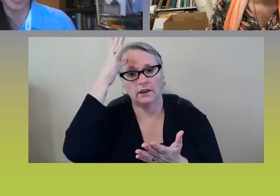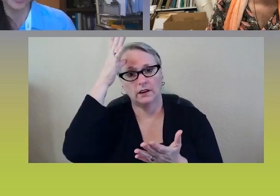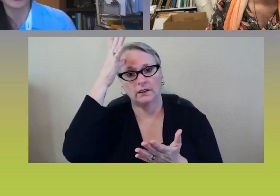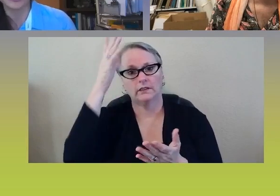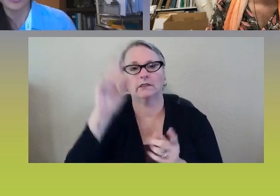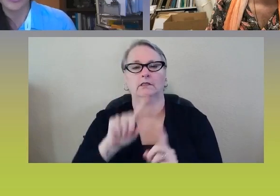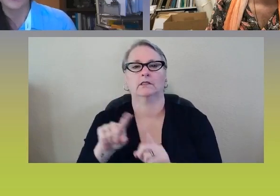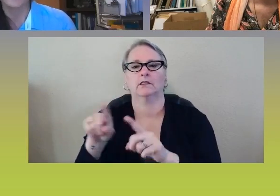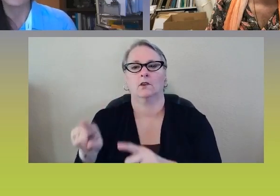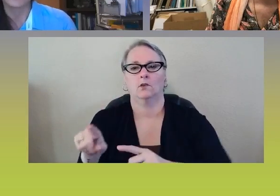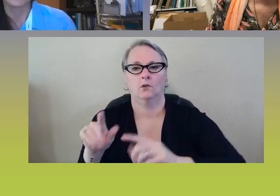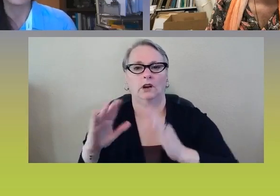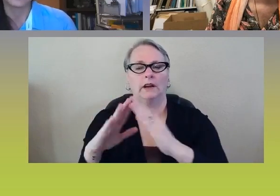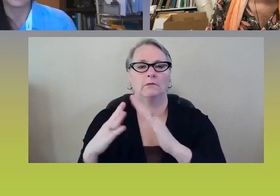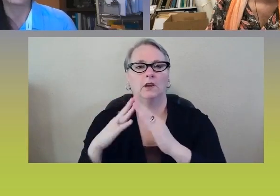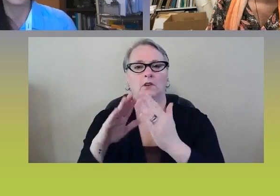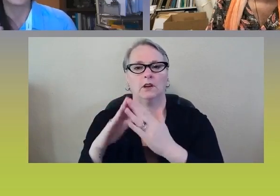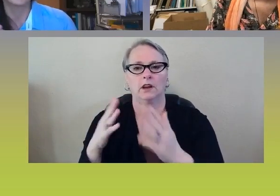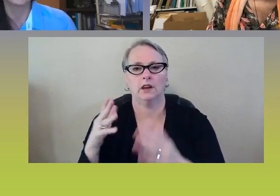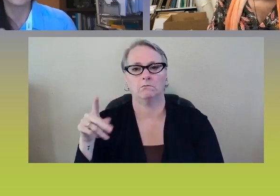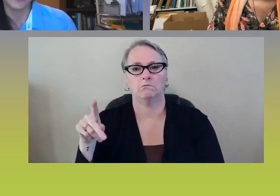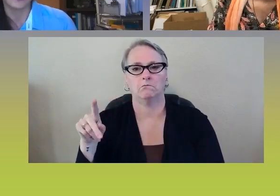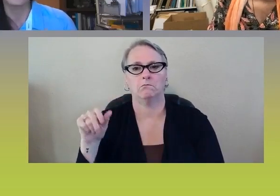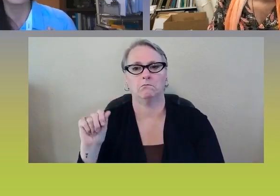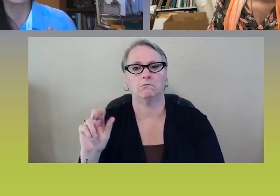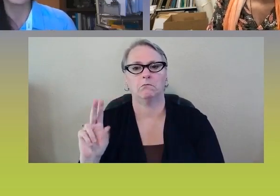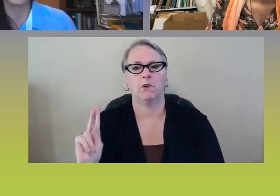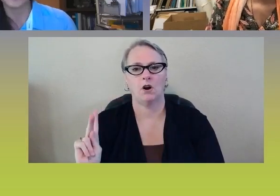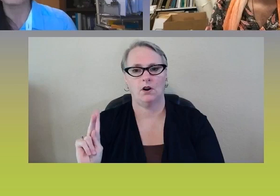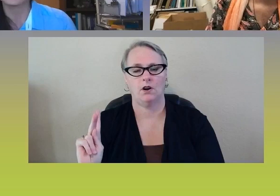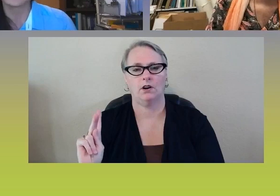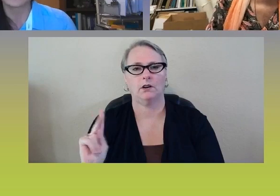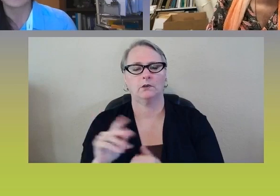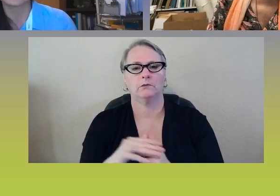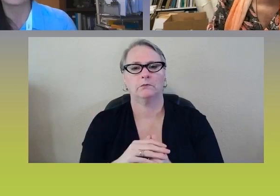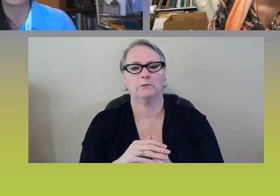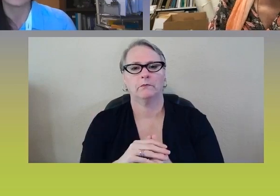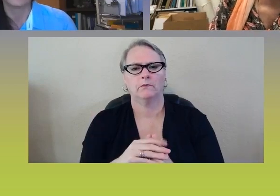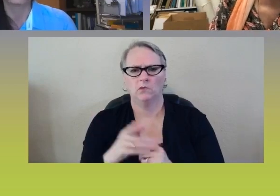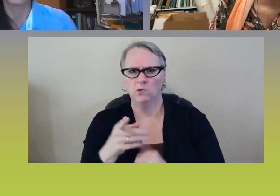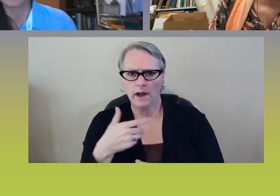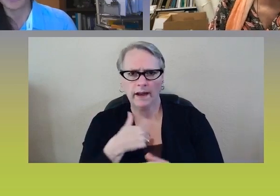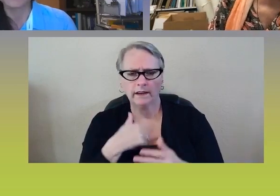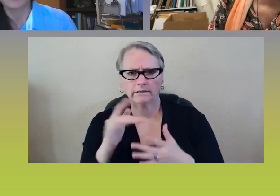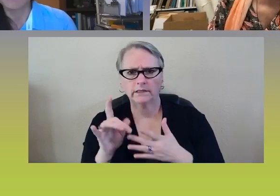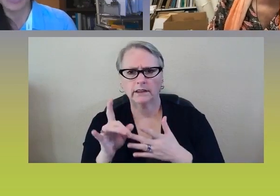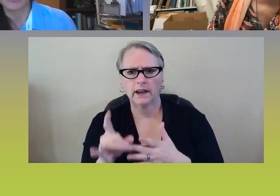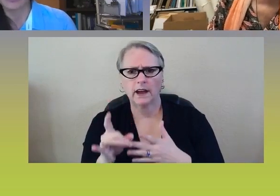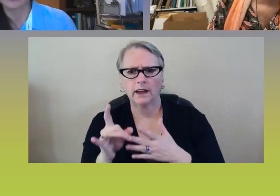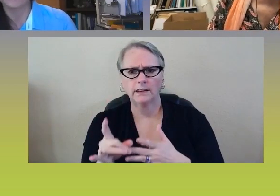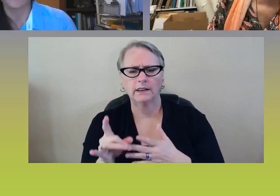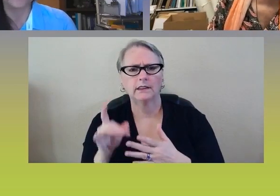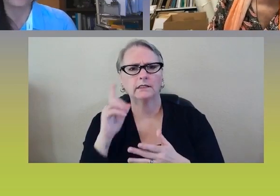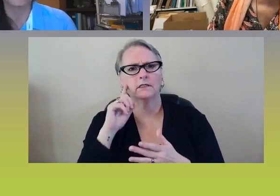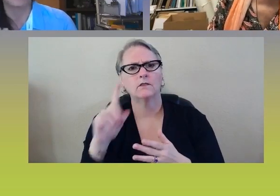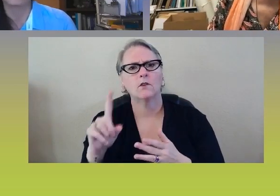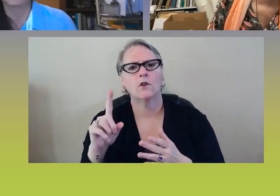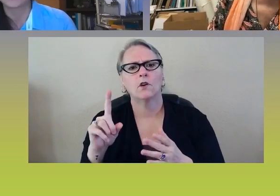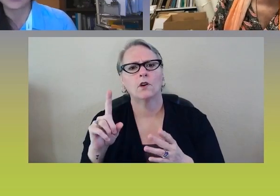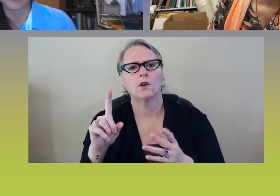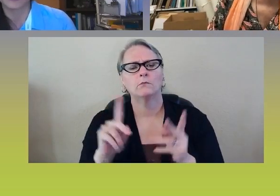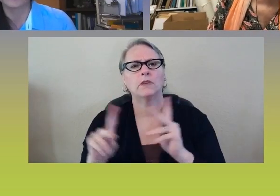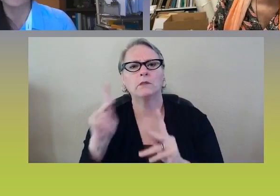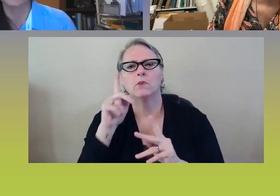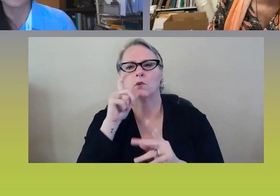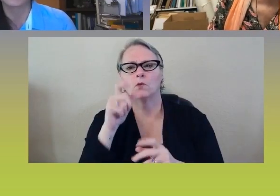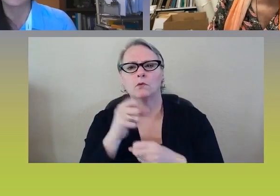community park. And then, so how do you have any guidance for the policymakers, for